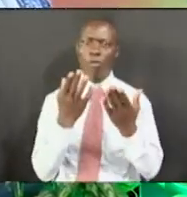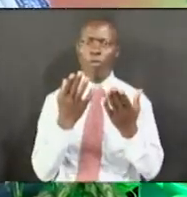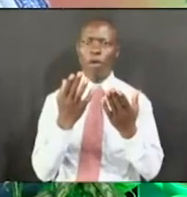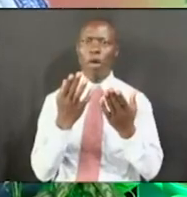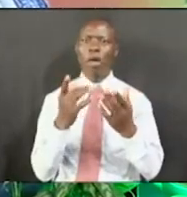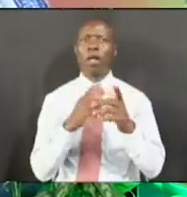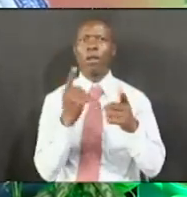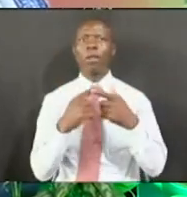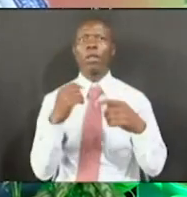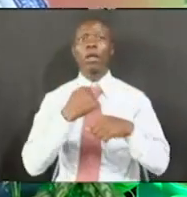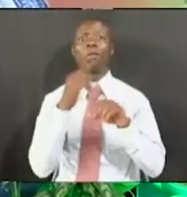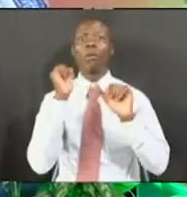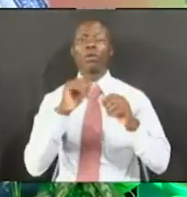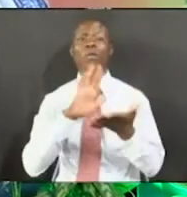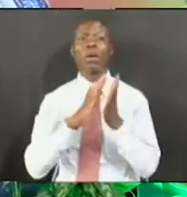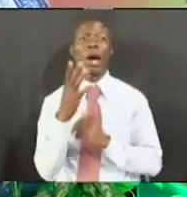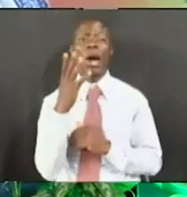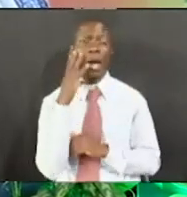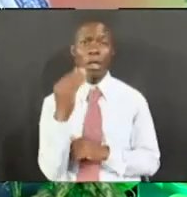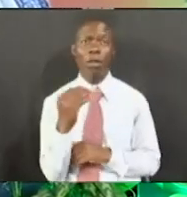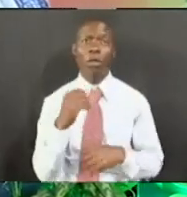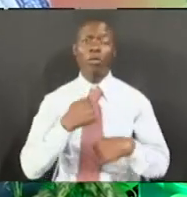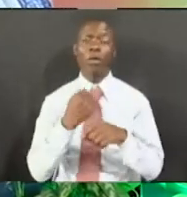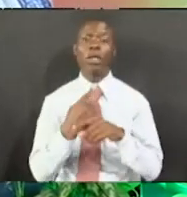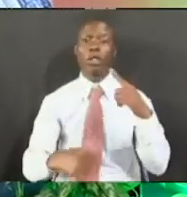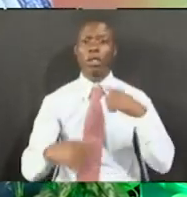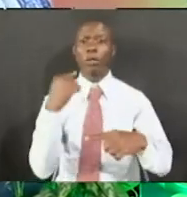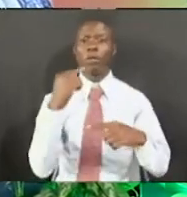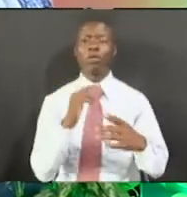is an expert in making champions.